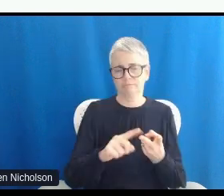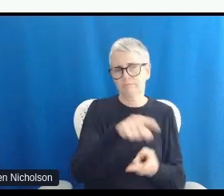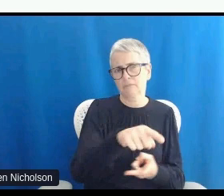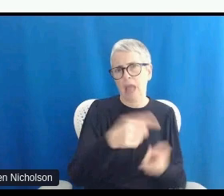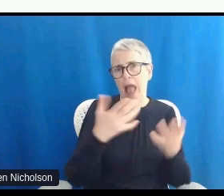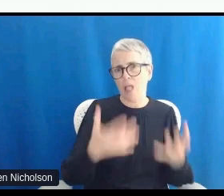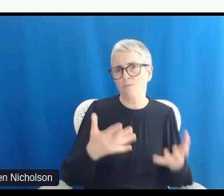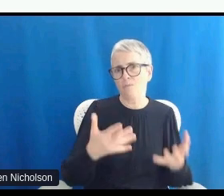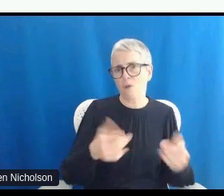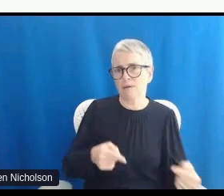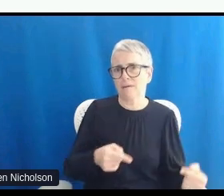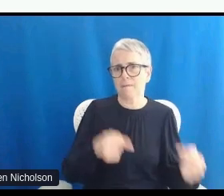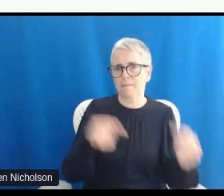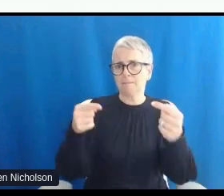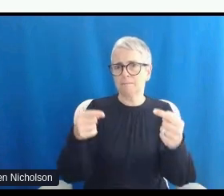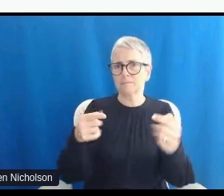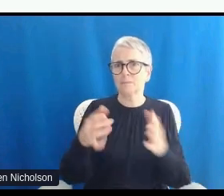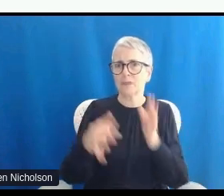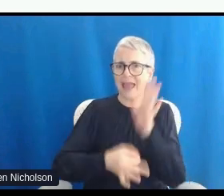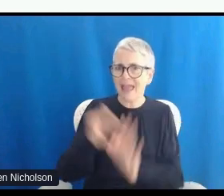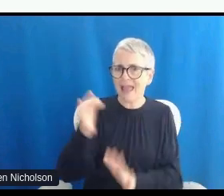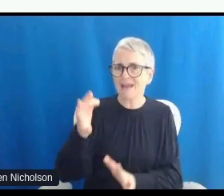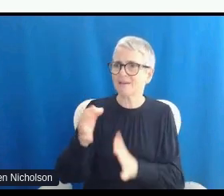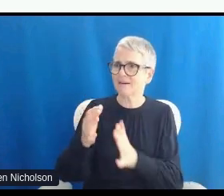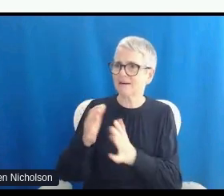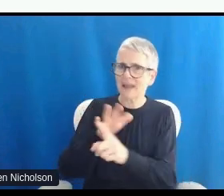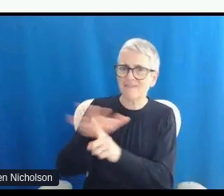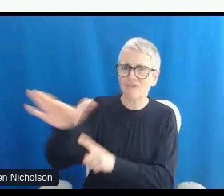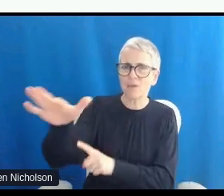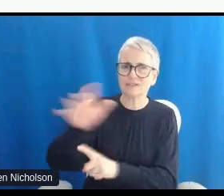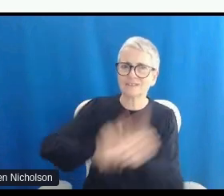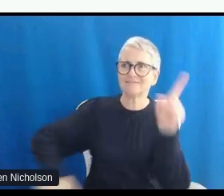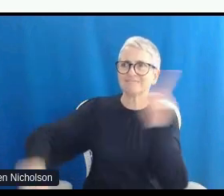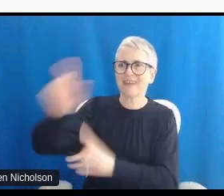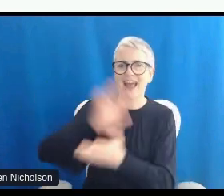in influencing and improving the rest of the organization?